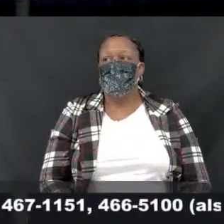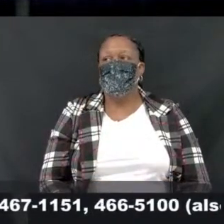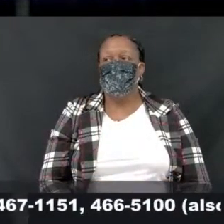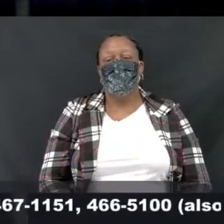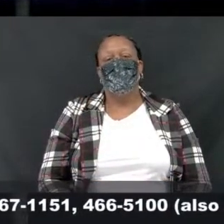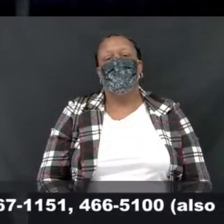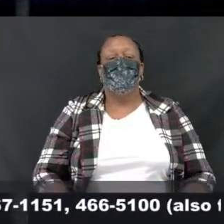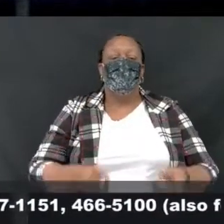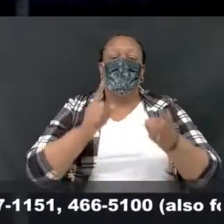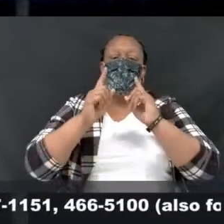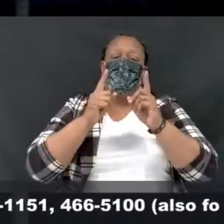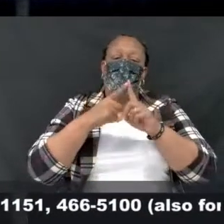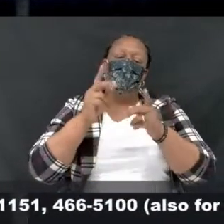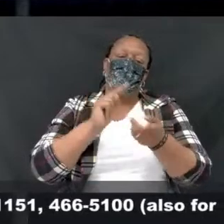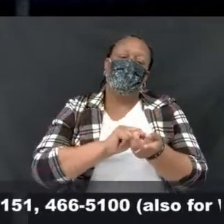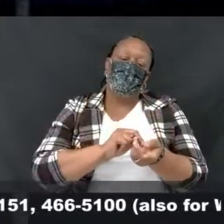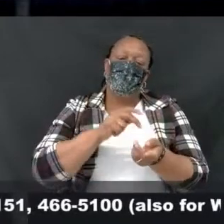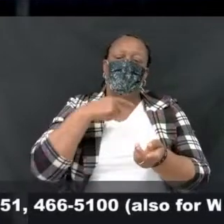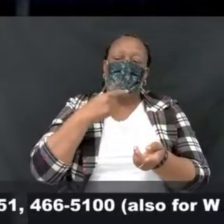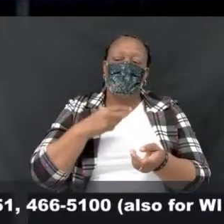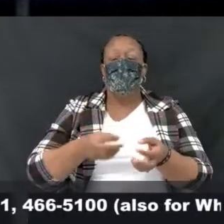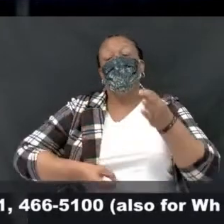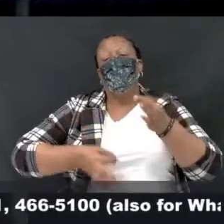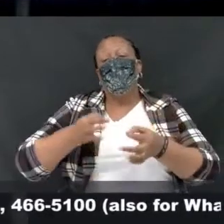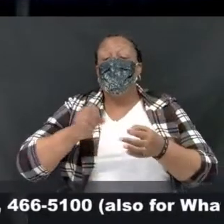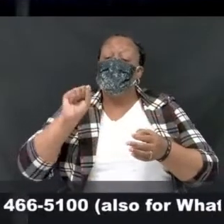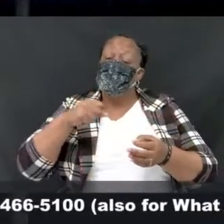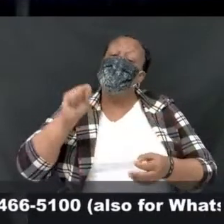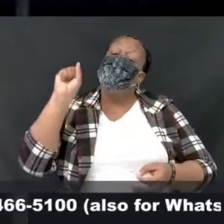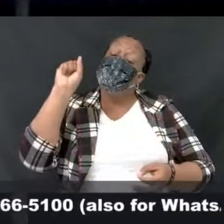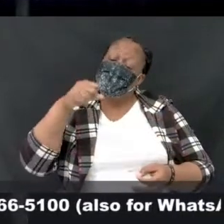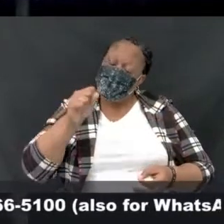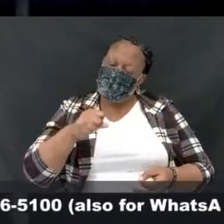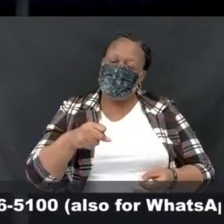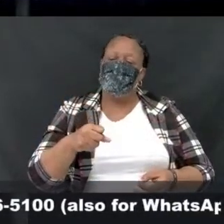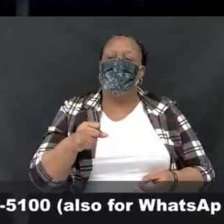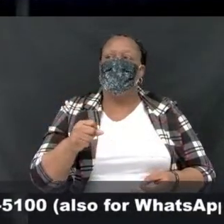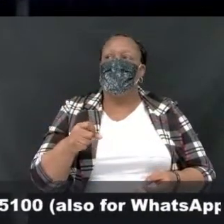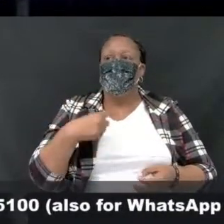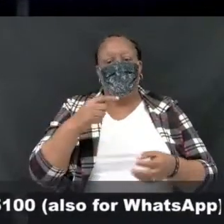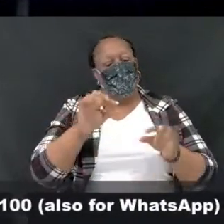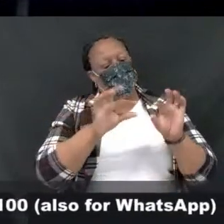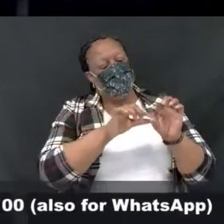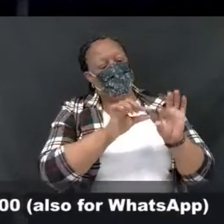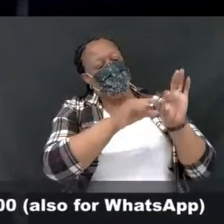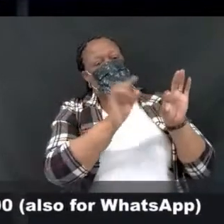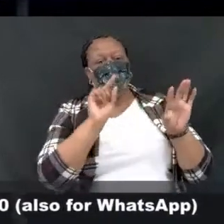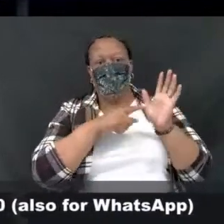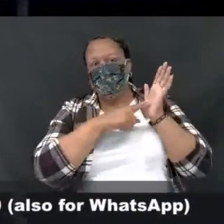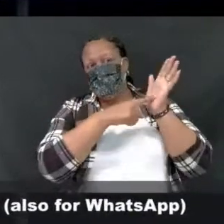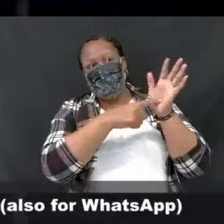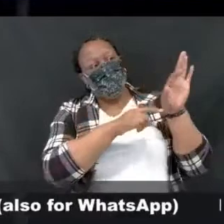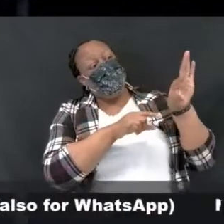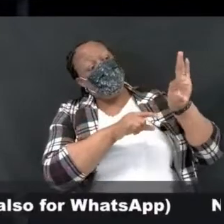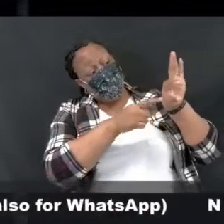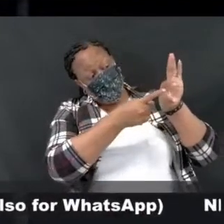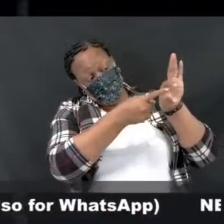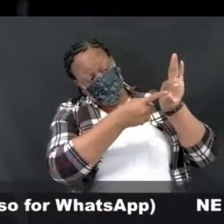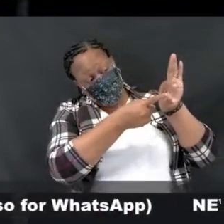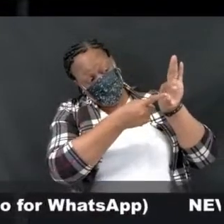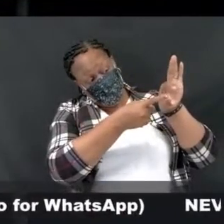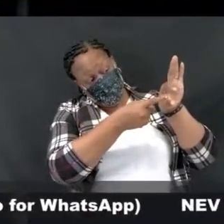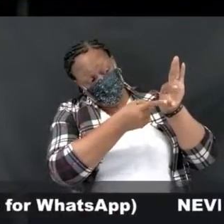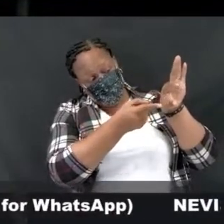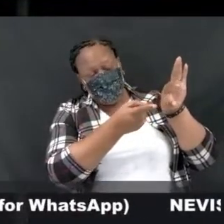this information is asked, it can be given. They could even ask us to see the vial if they want it for proof. But